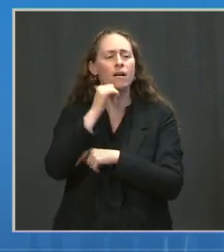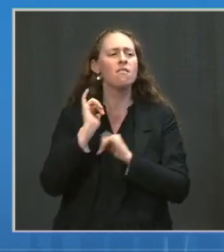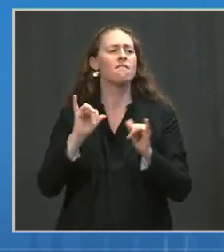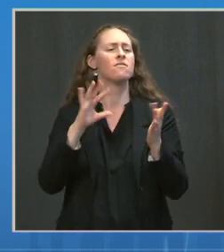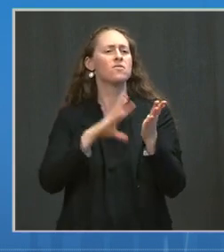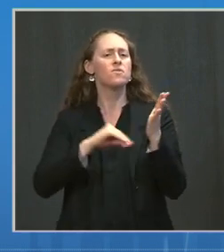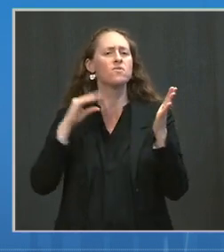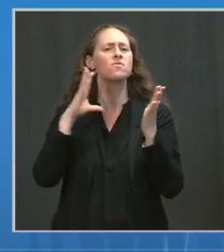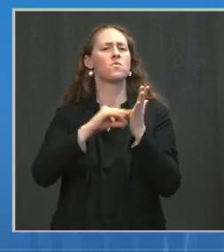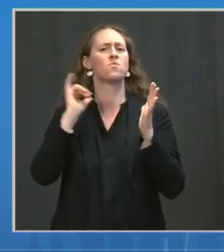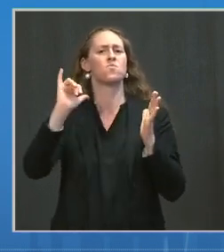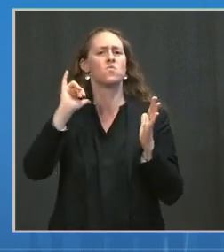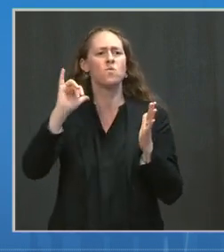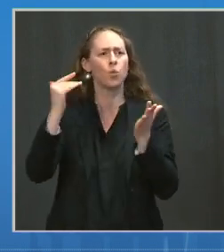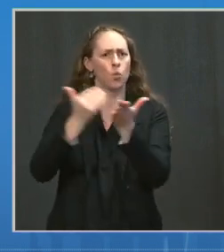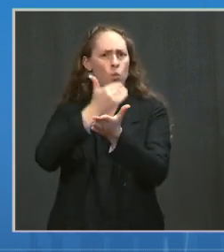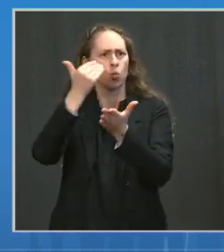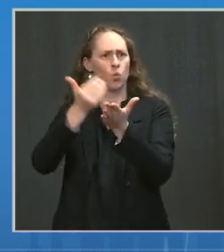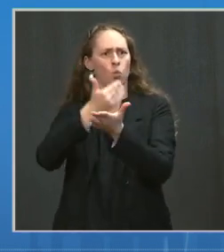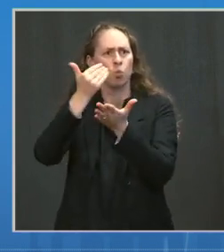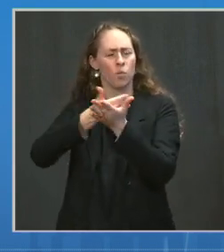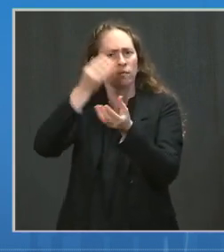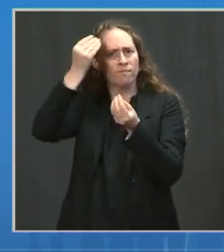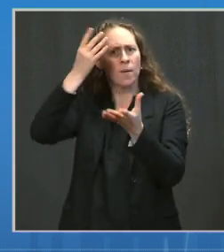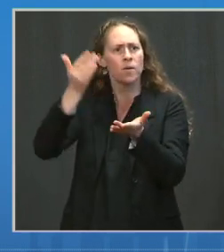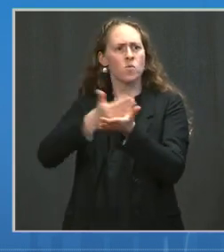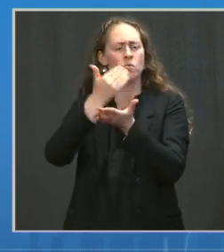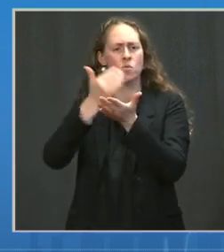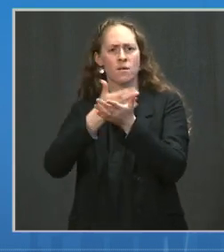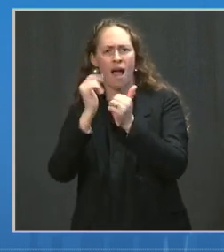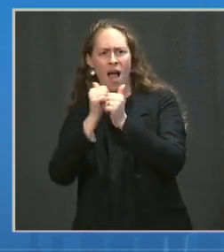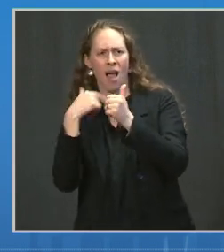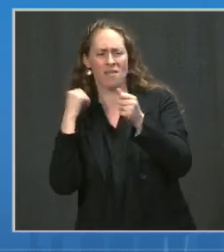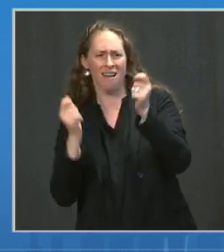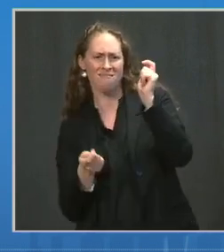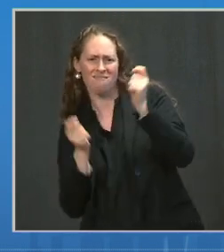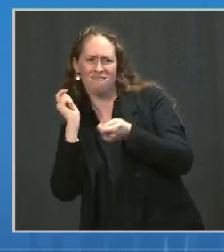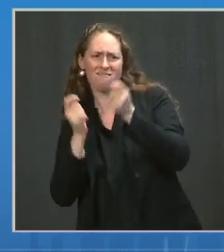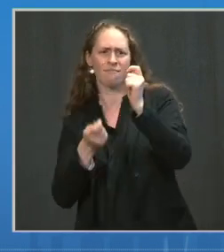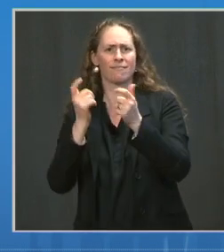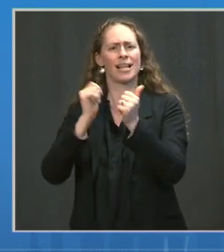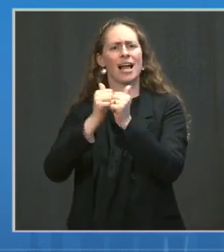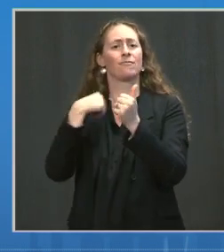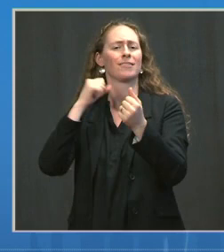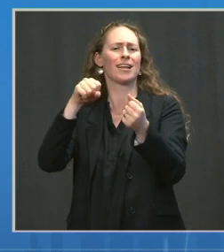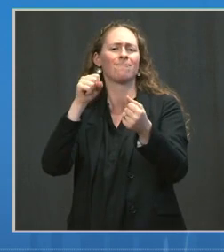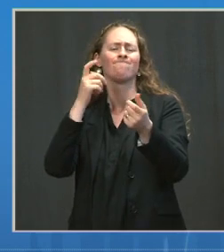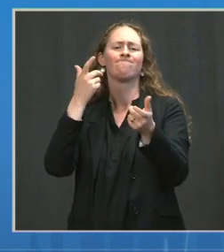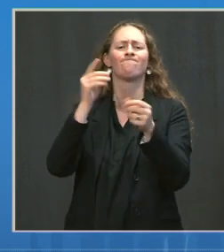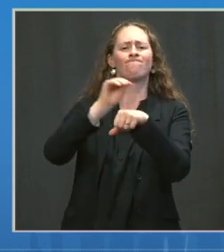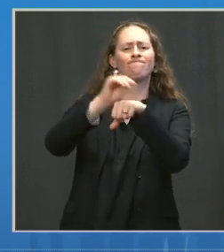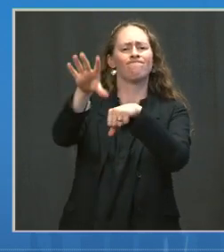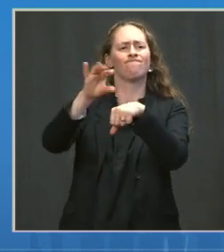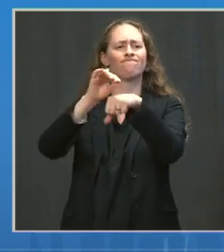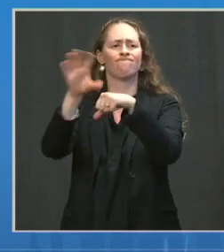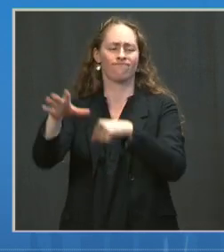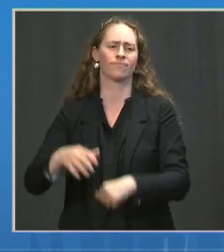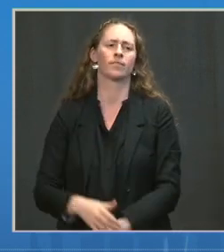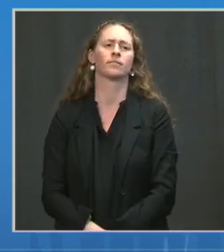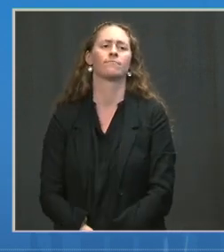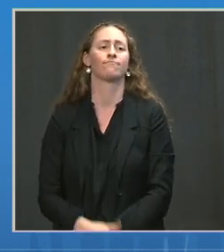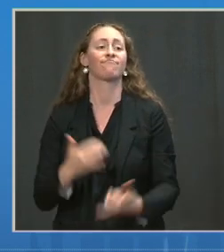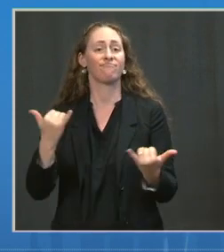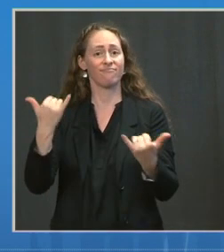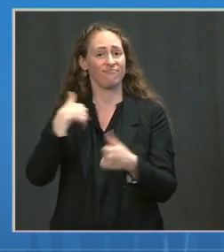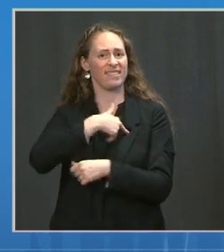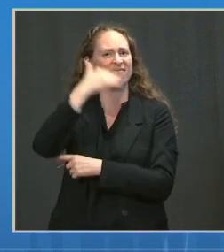science and use this evidence to update our recommendations. Because of what we now know about the Delta variant